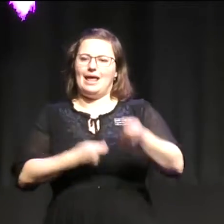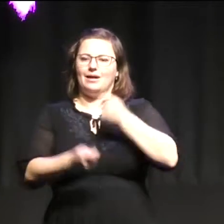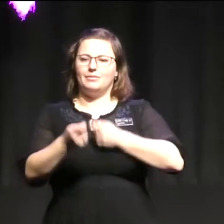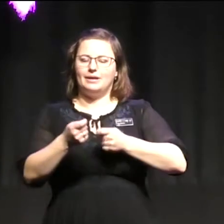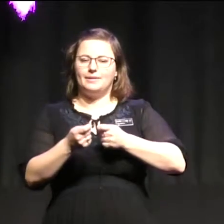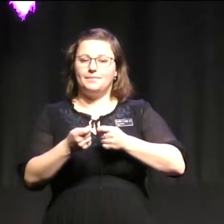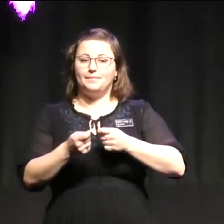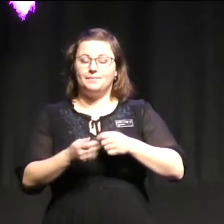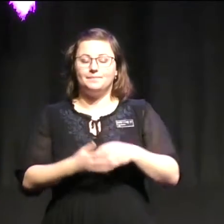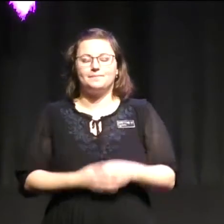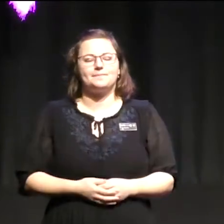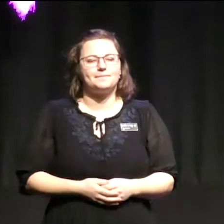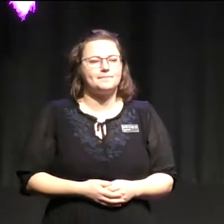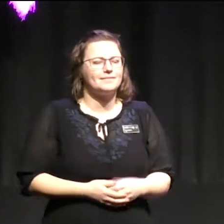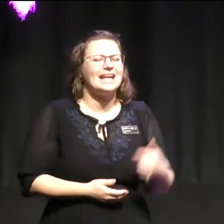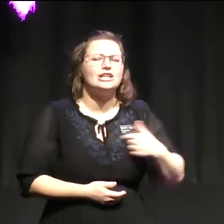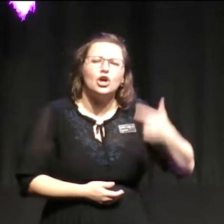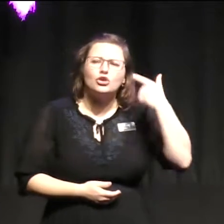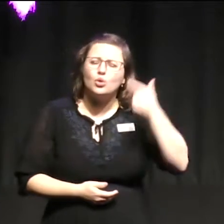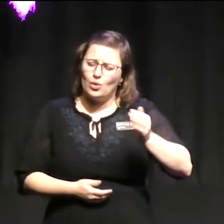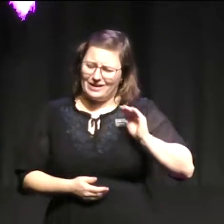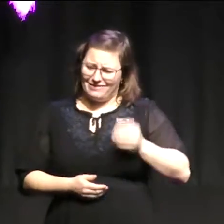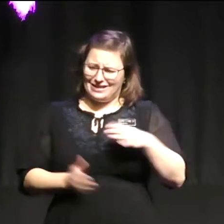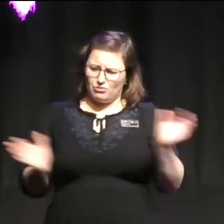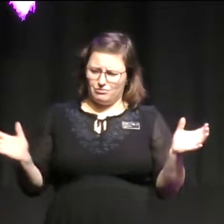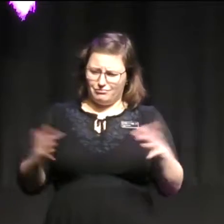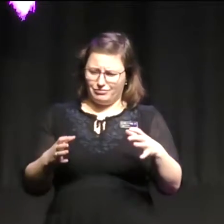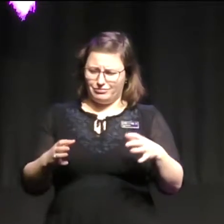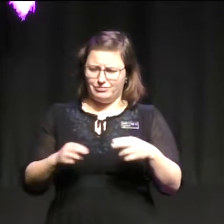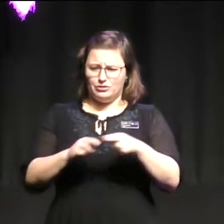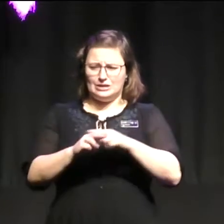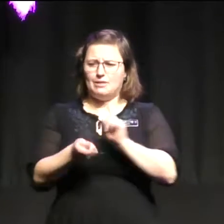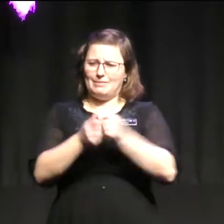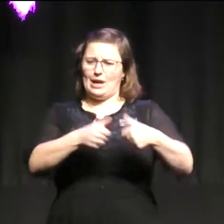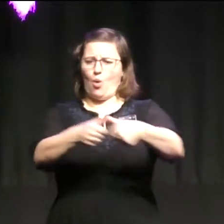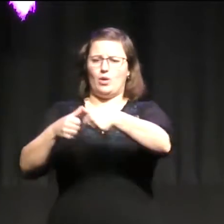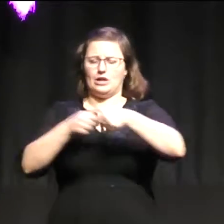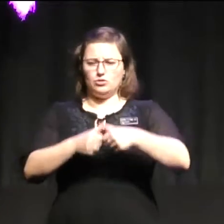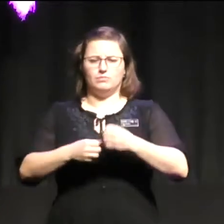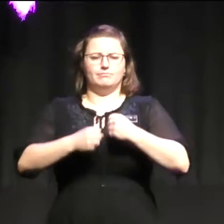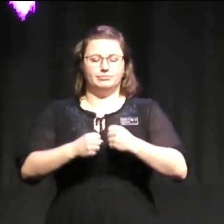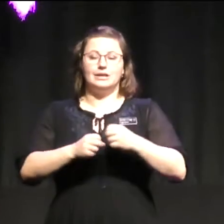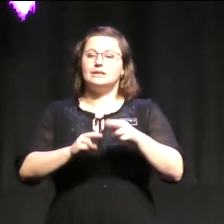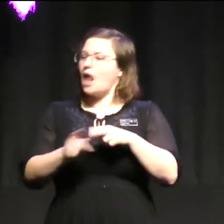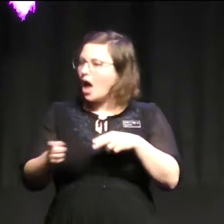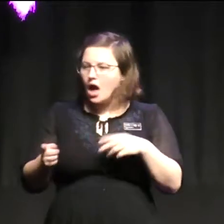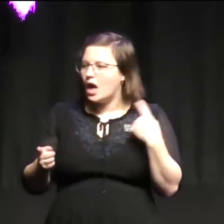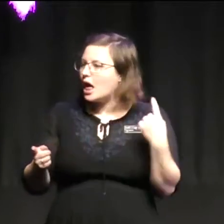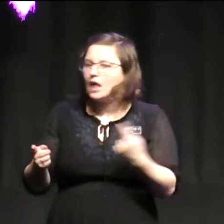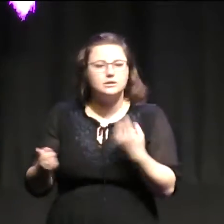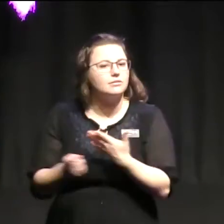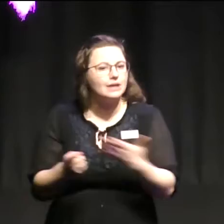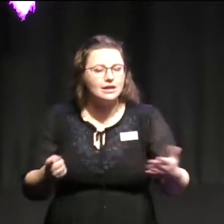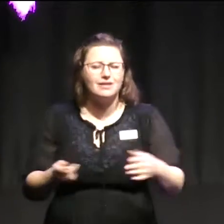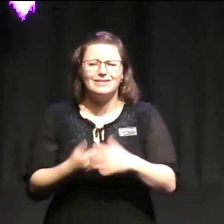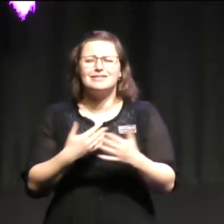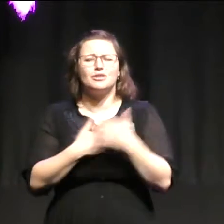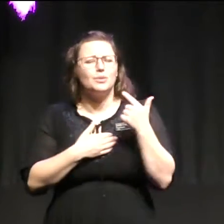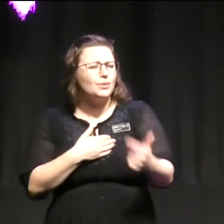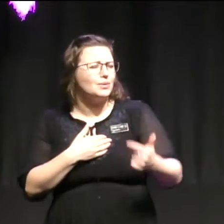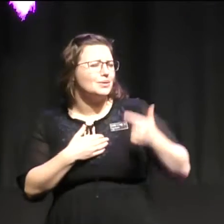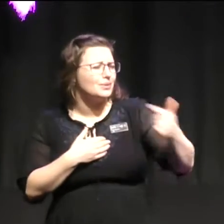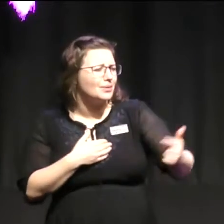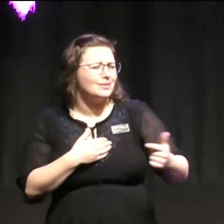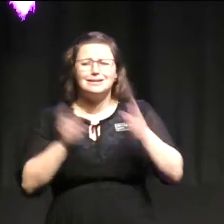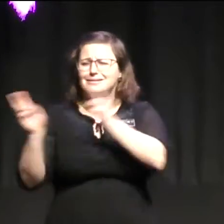women come together and when they organize, they feel that they are not alone. There are thousands and thousands